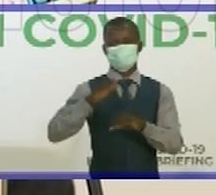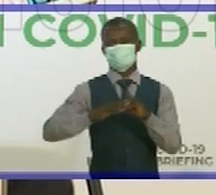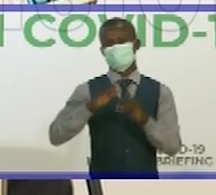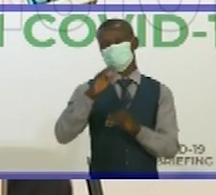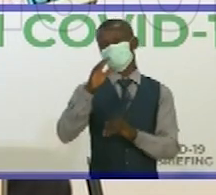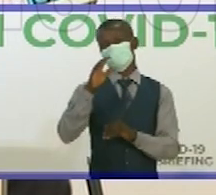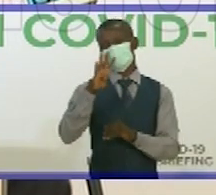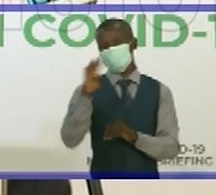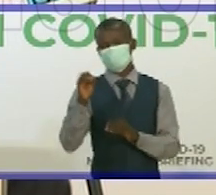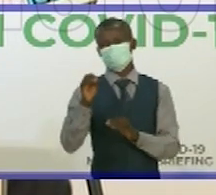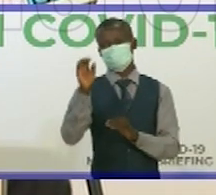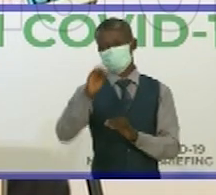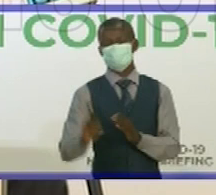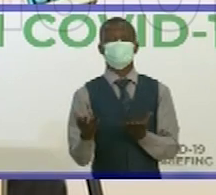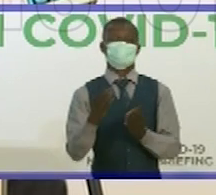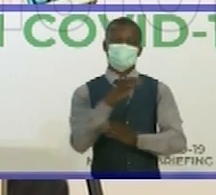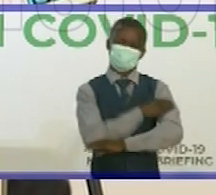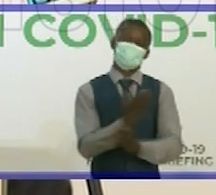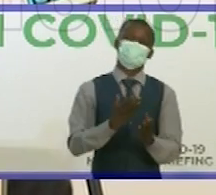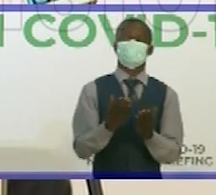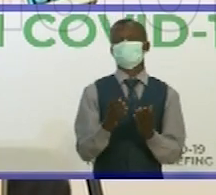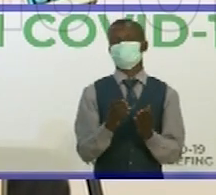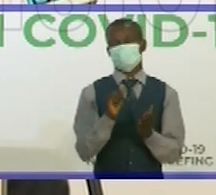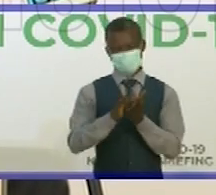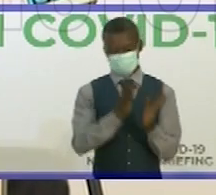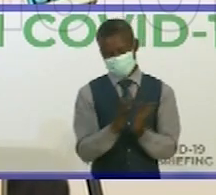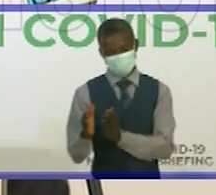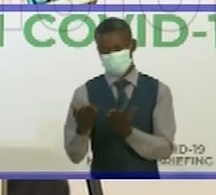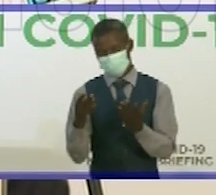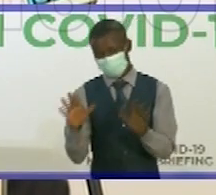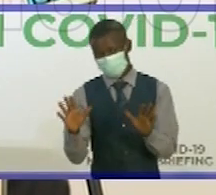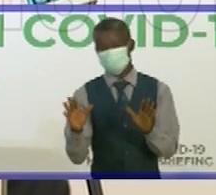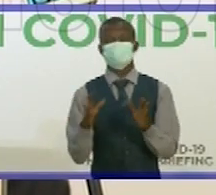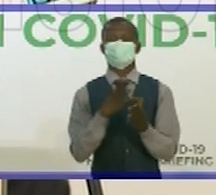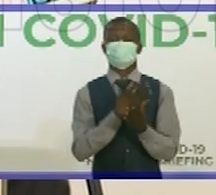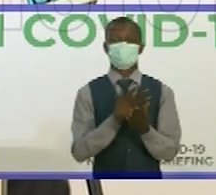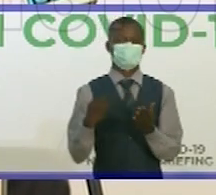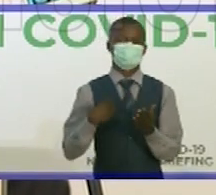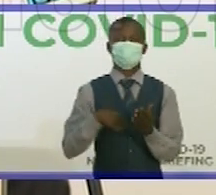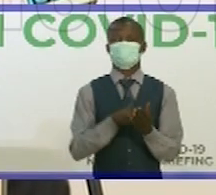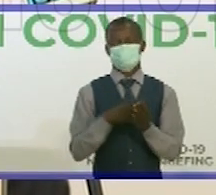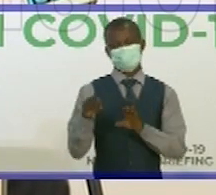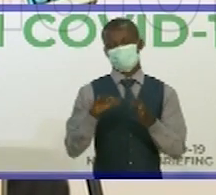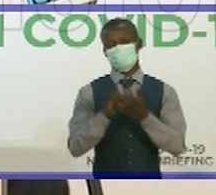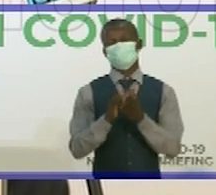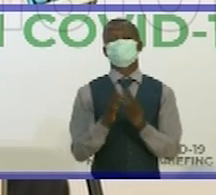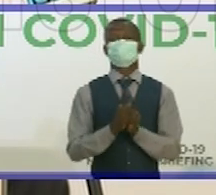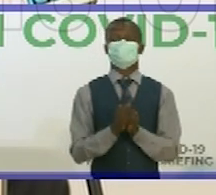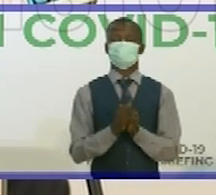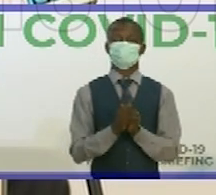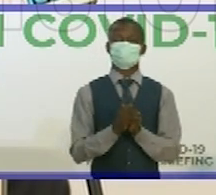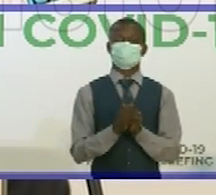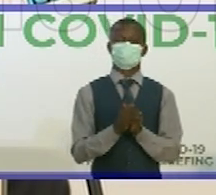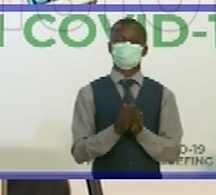So the logistics is what has to be done properly and with some more experience.